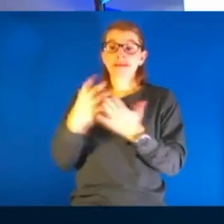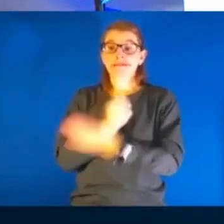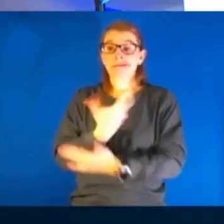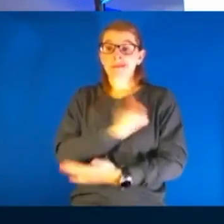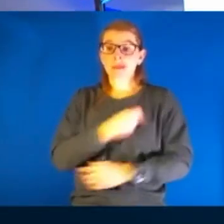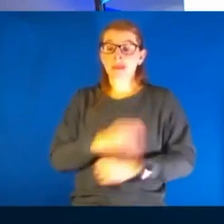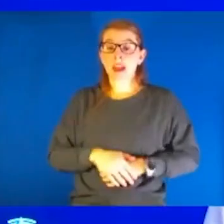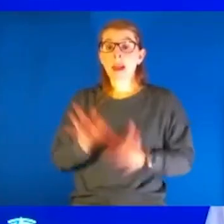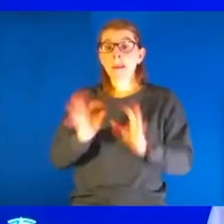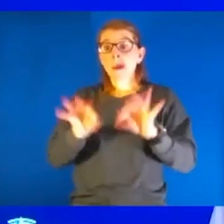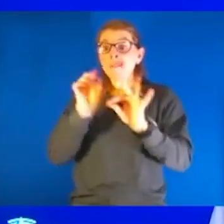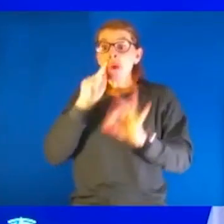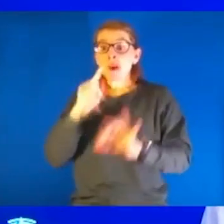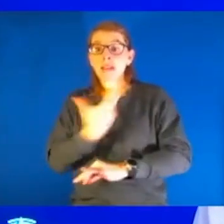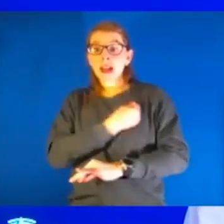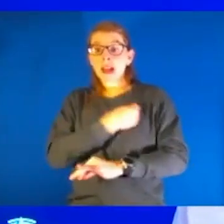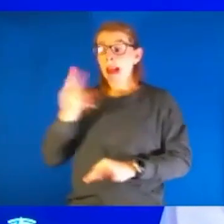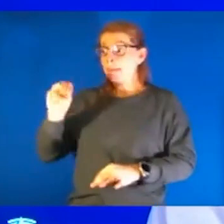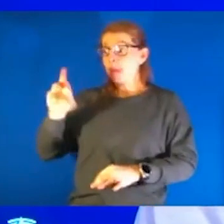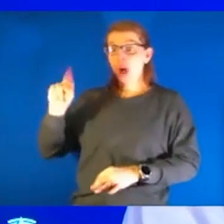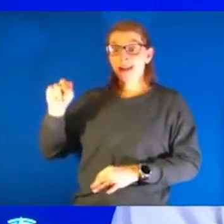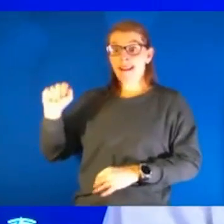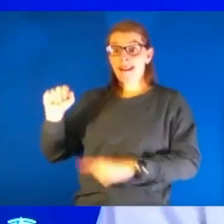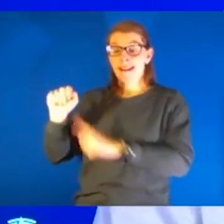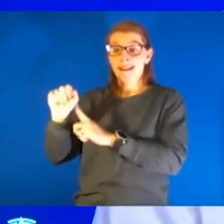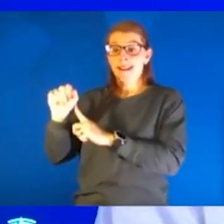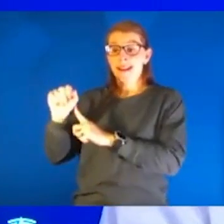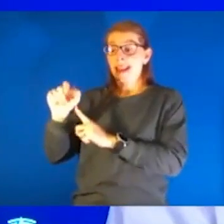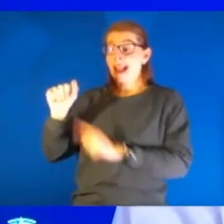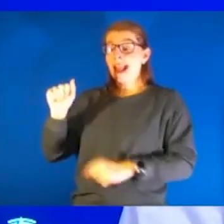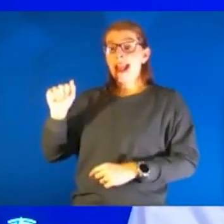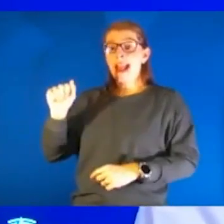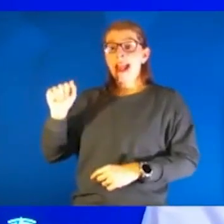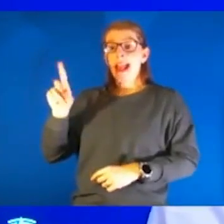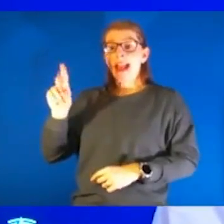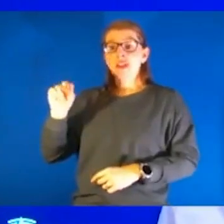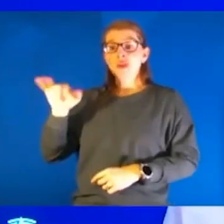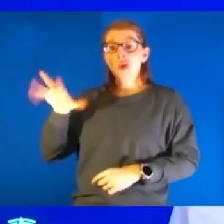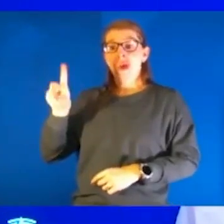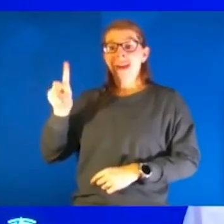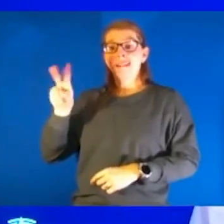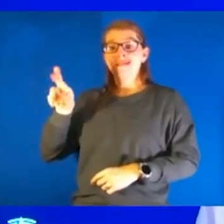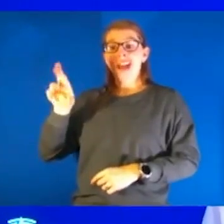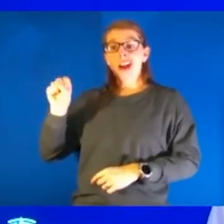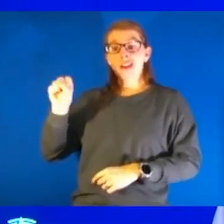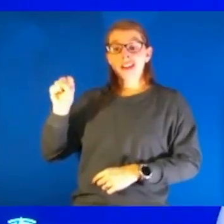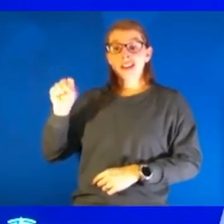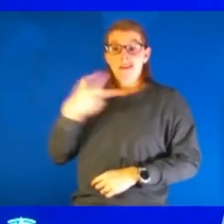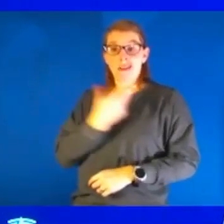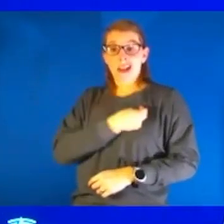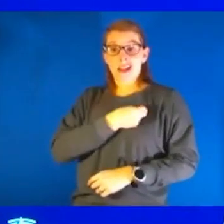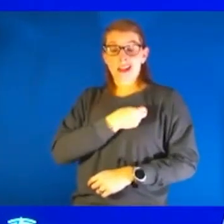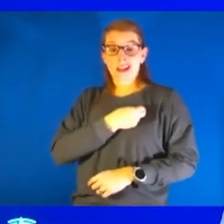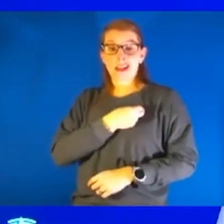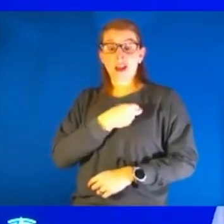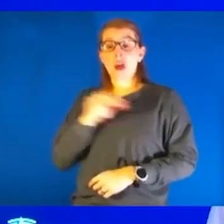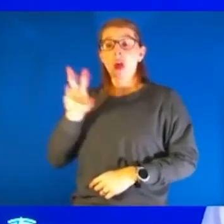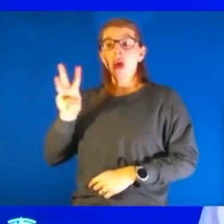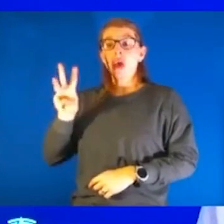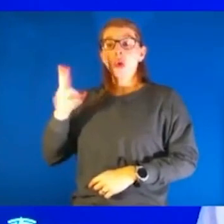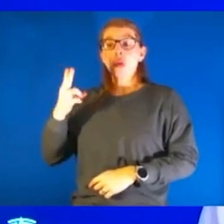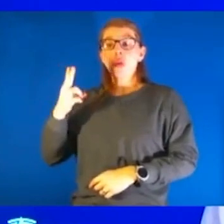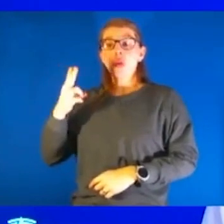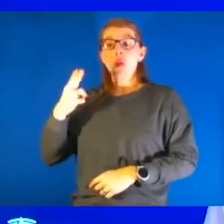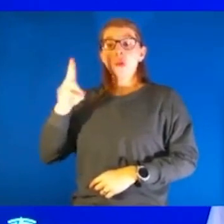we know that the mRNA and the adenovirus vector vaccines are all that original Wuhan strain